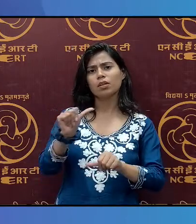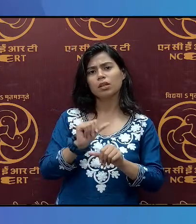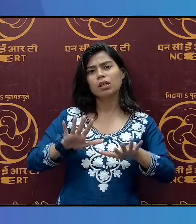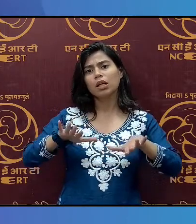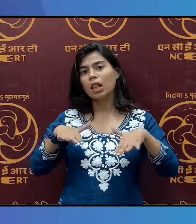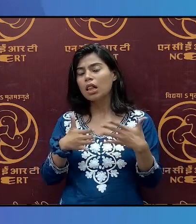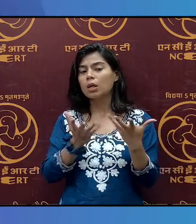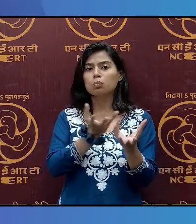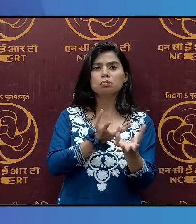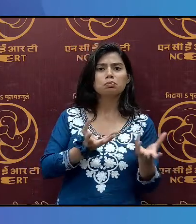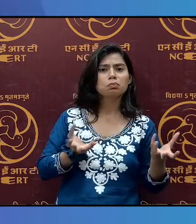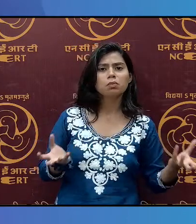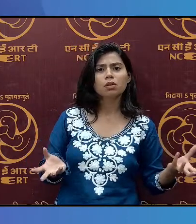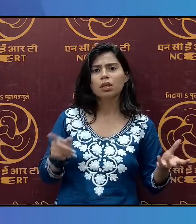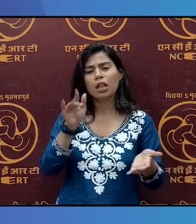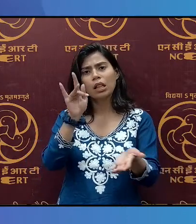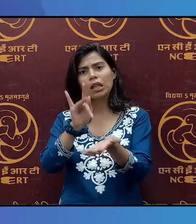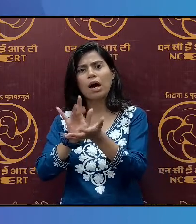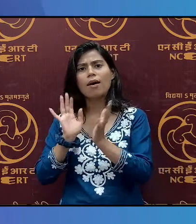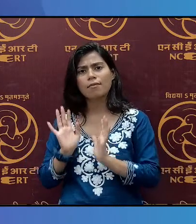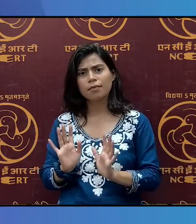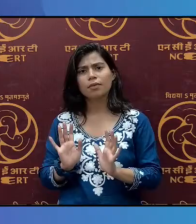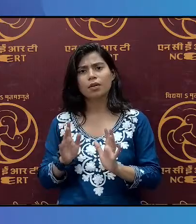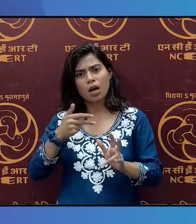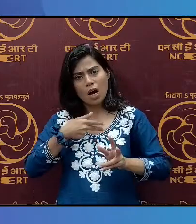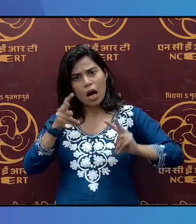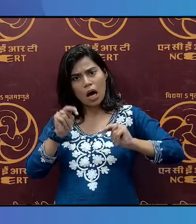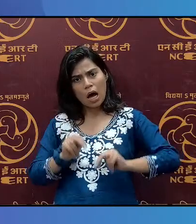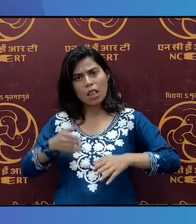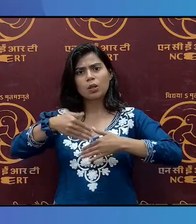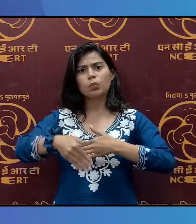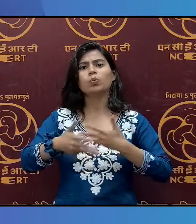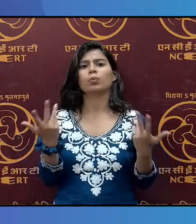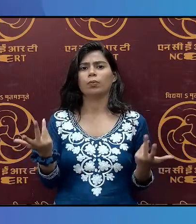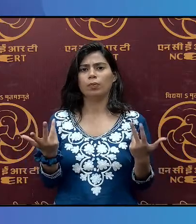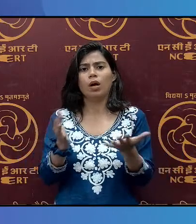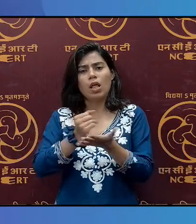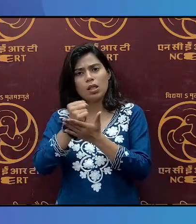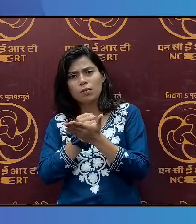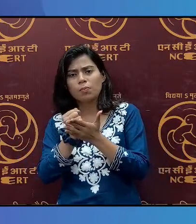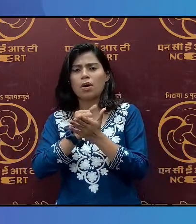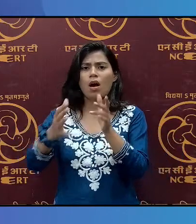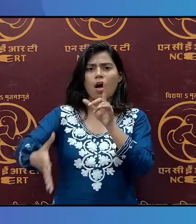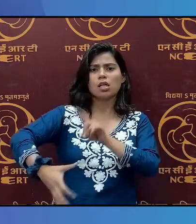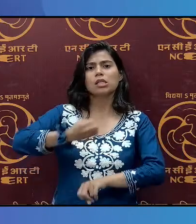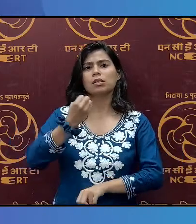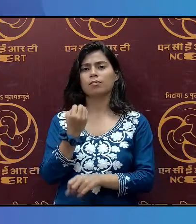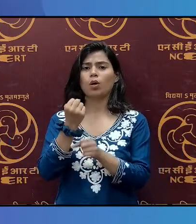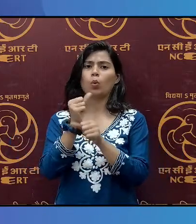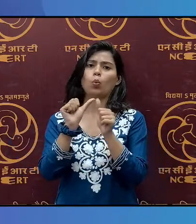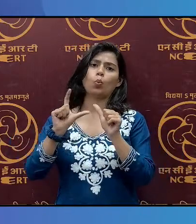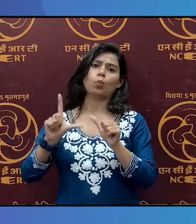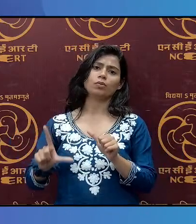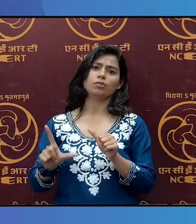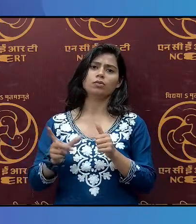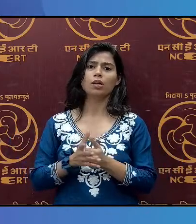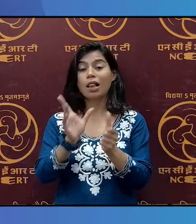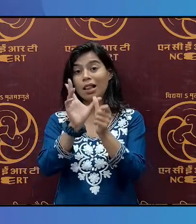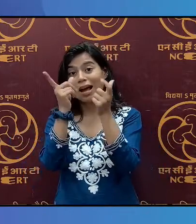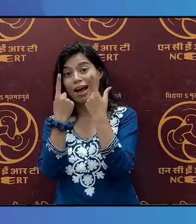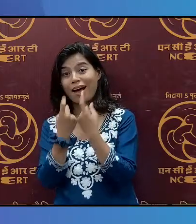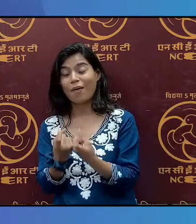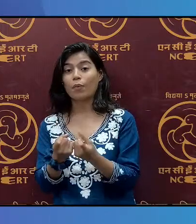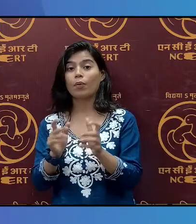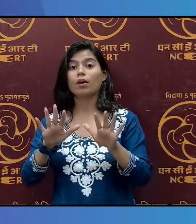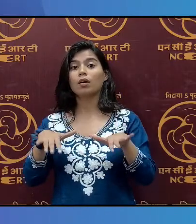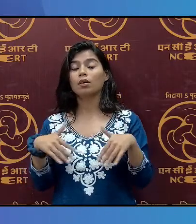the elements that are there that I need to perceive and try to achieve my goal. So that is, you will try to analyze what